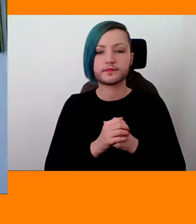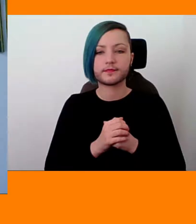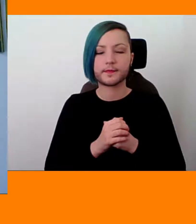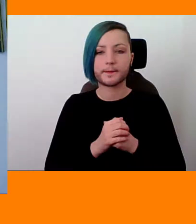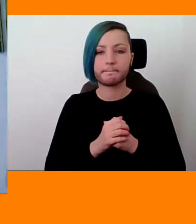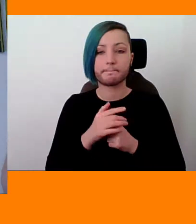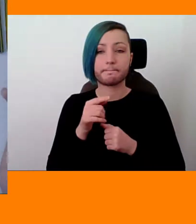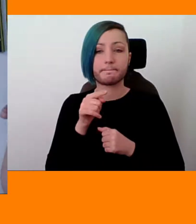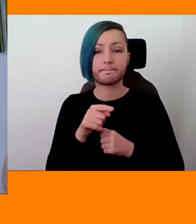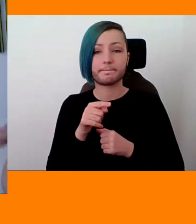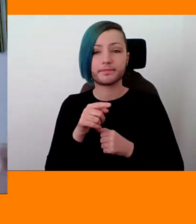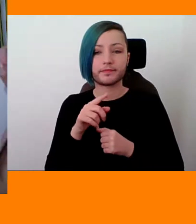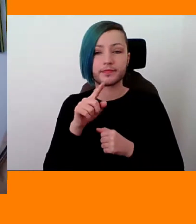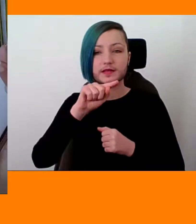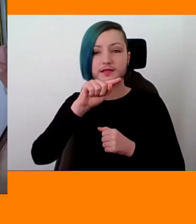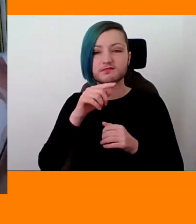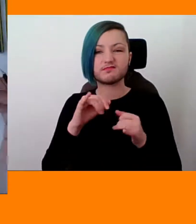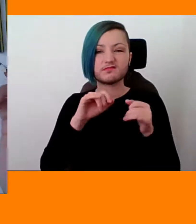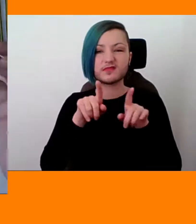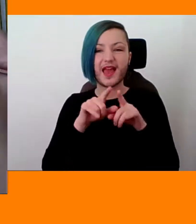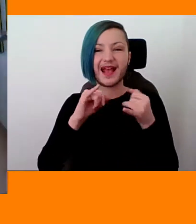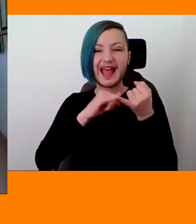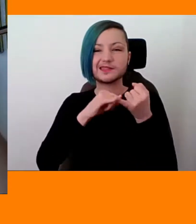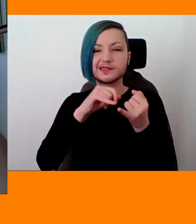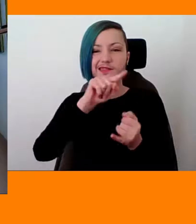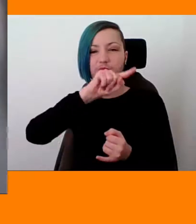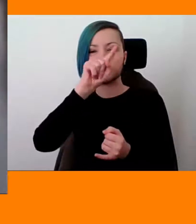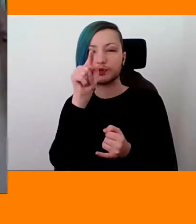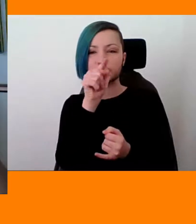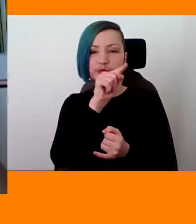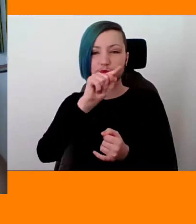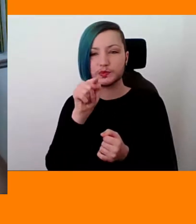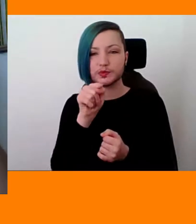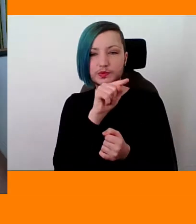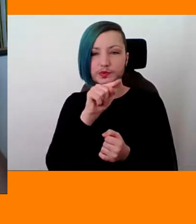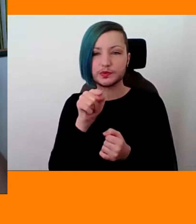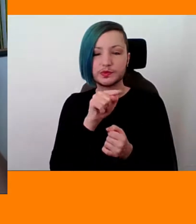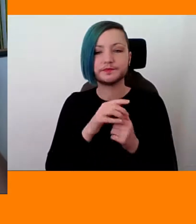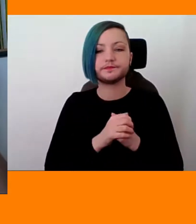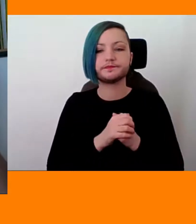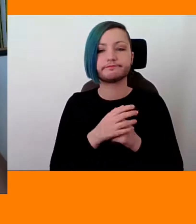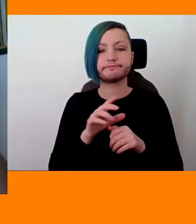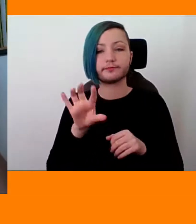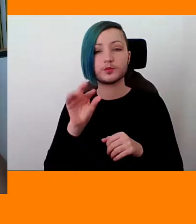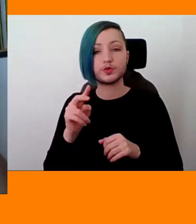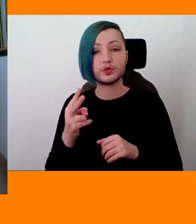So that's a sort of elongated S shape. And your second option,